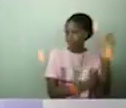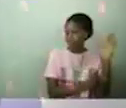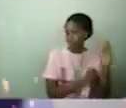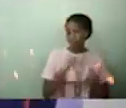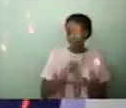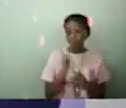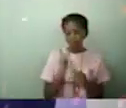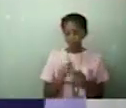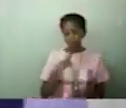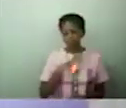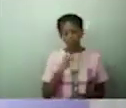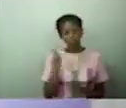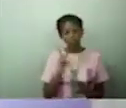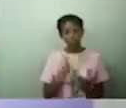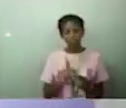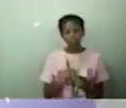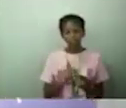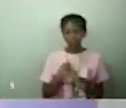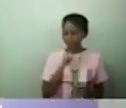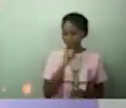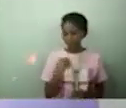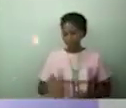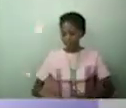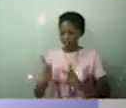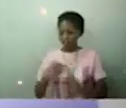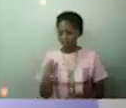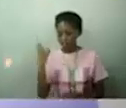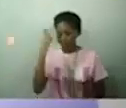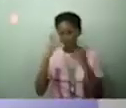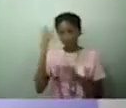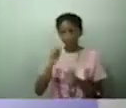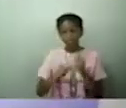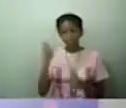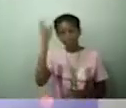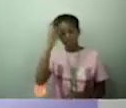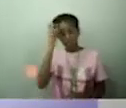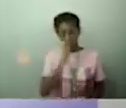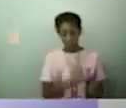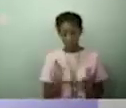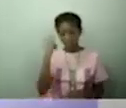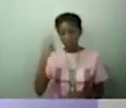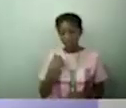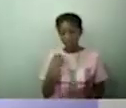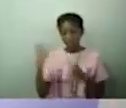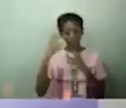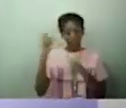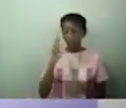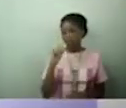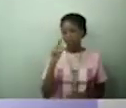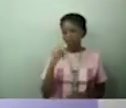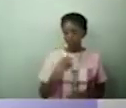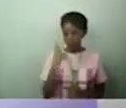them. But we never have to allow ourselves to be confused by the devil. That's what the Bible said. Because you can